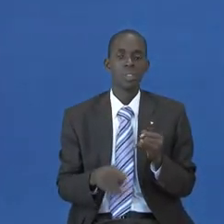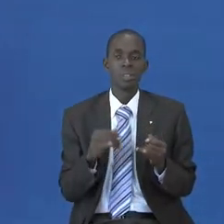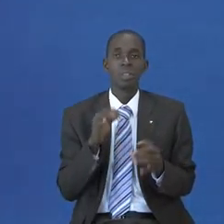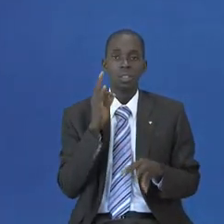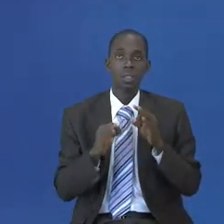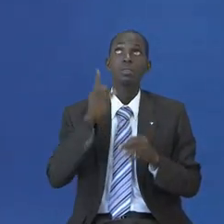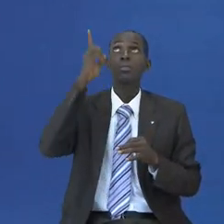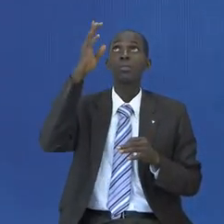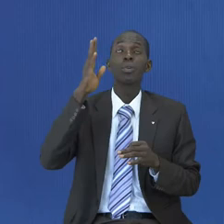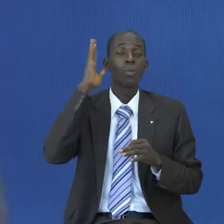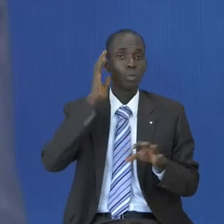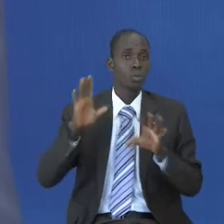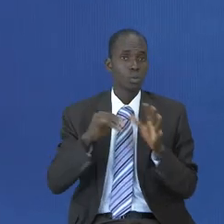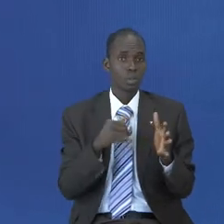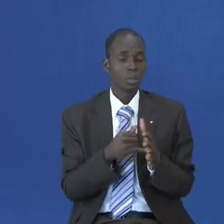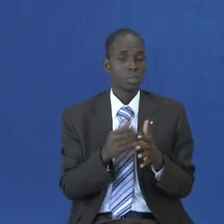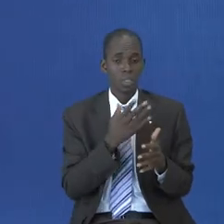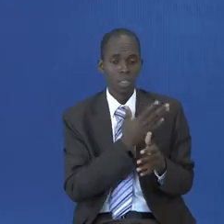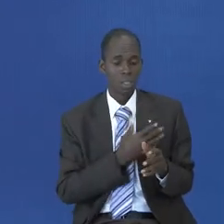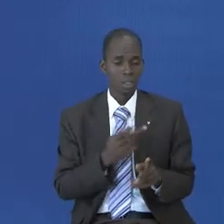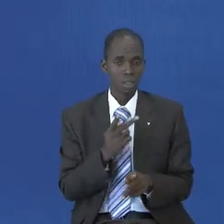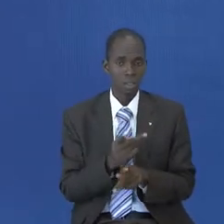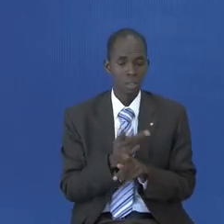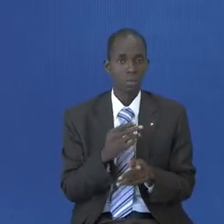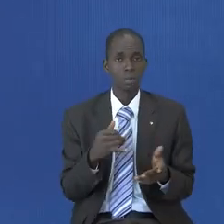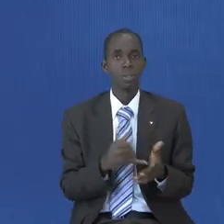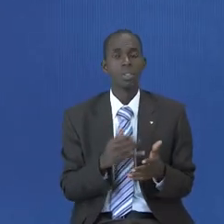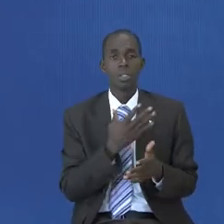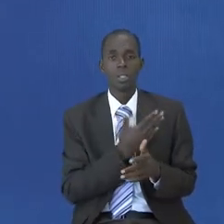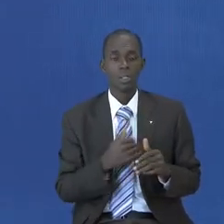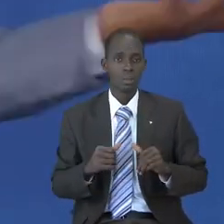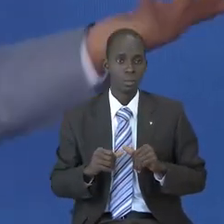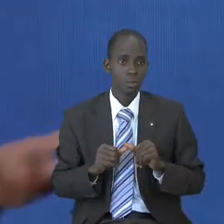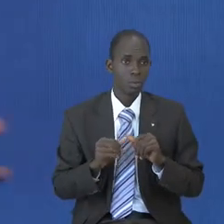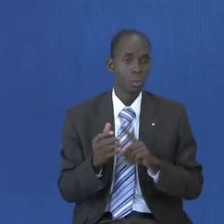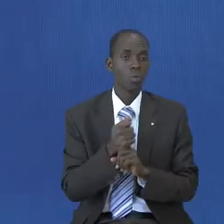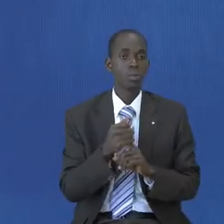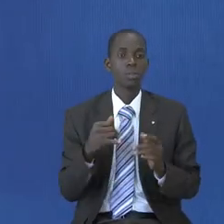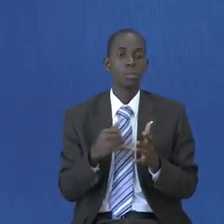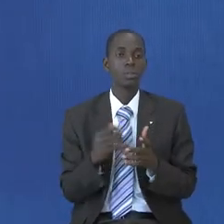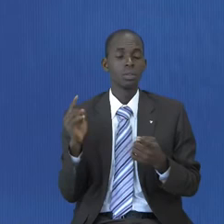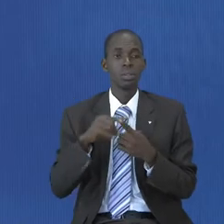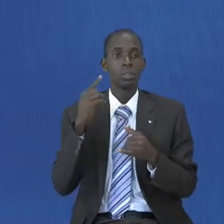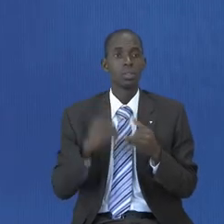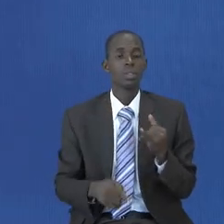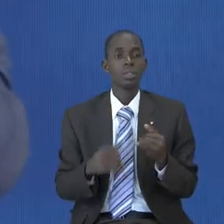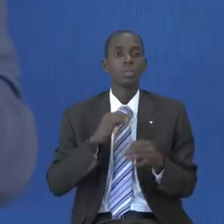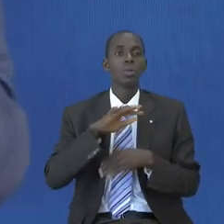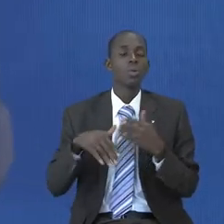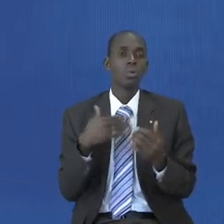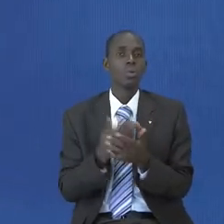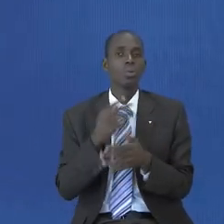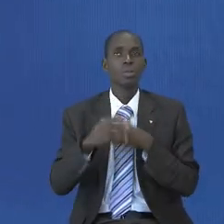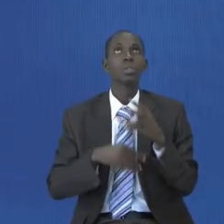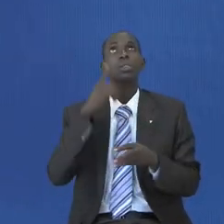create and sustain and uphold the whole universe, he's so mighty